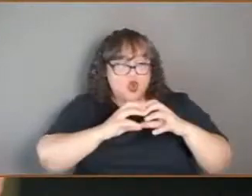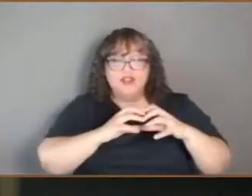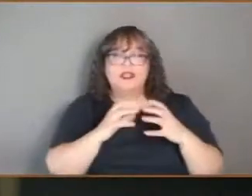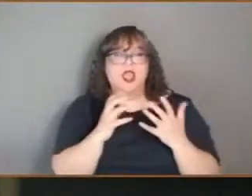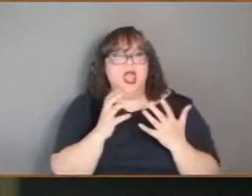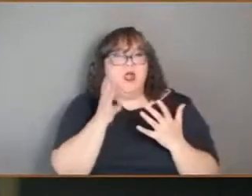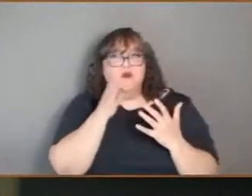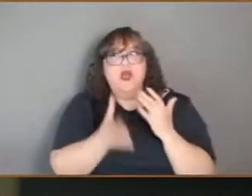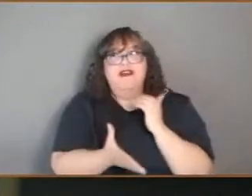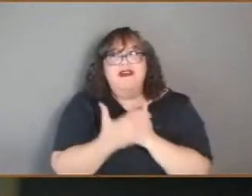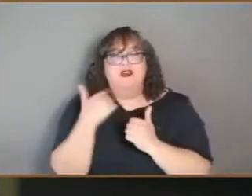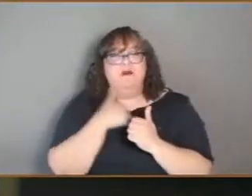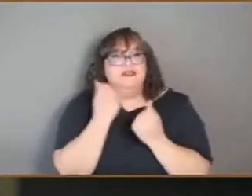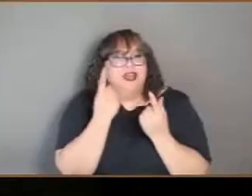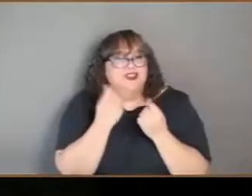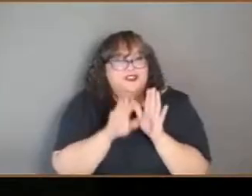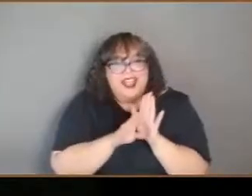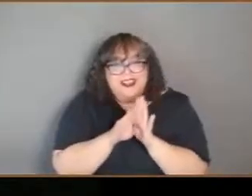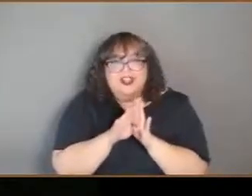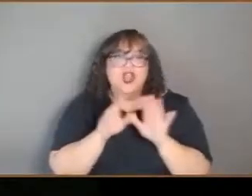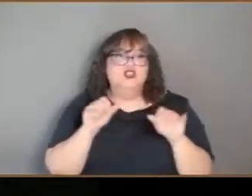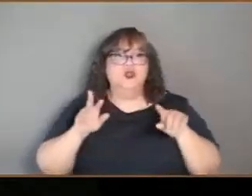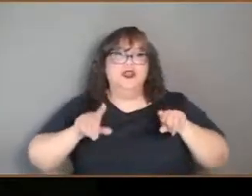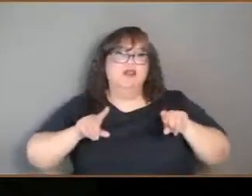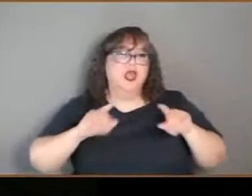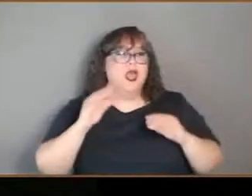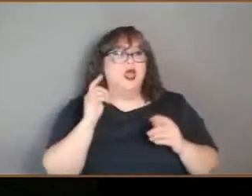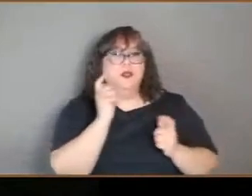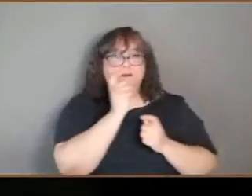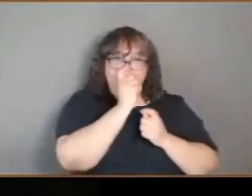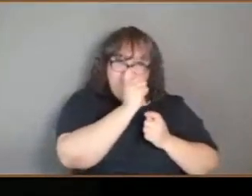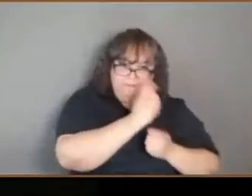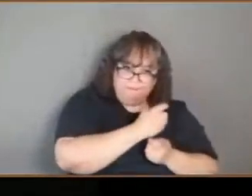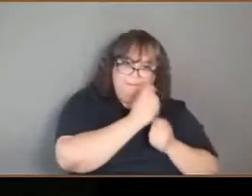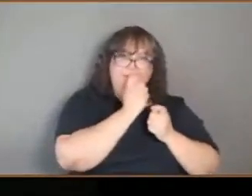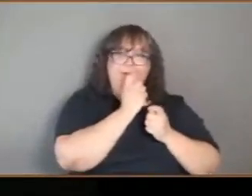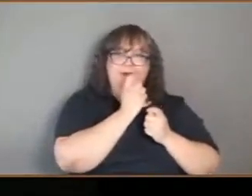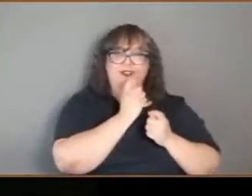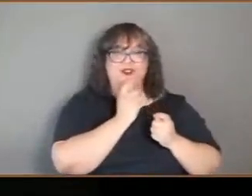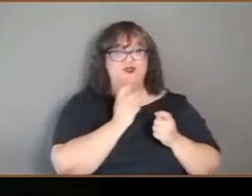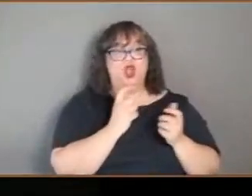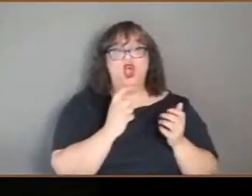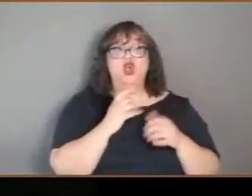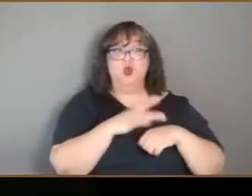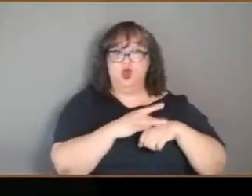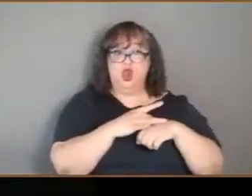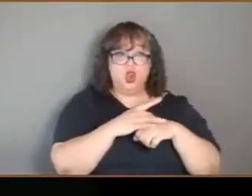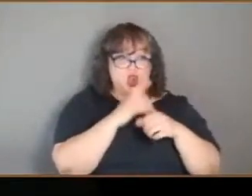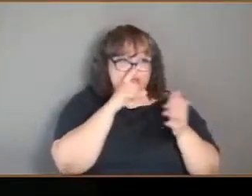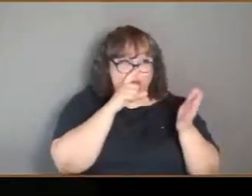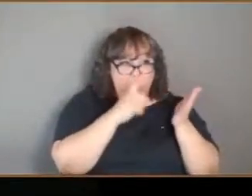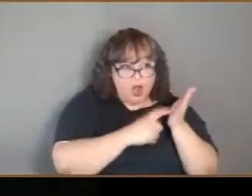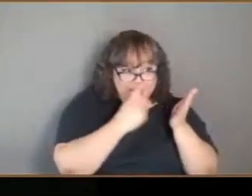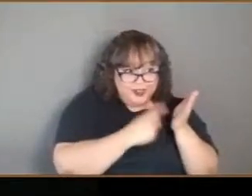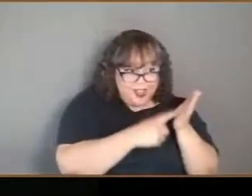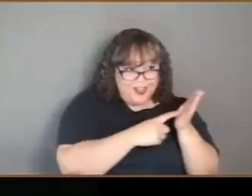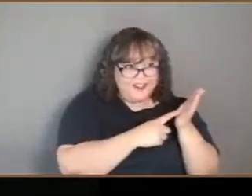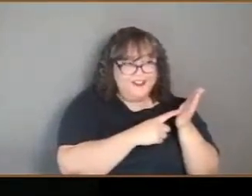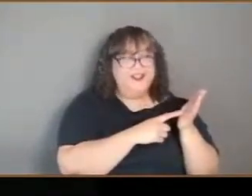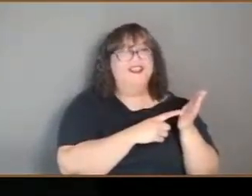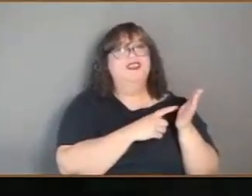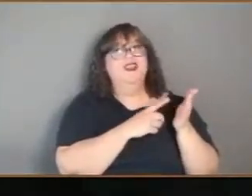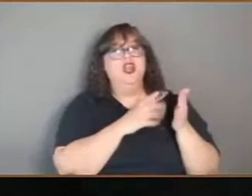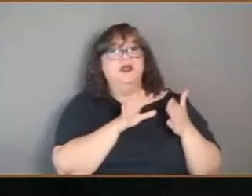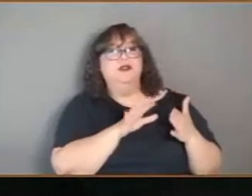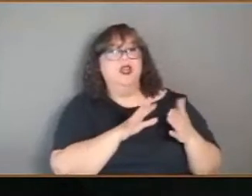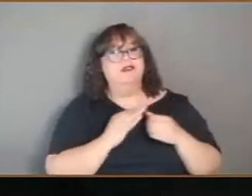system formation. So it's a little bit of a sort of a nod towards the Earth archaeology as we go and do our space archaeology. Yeah, I love that tie, and I